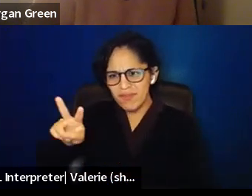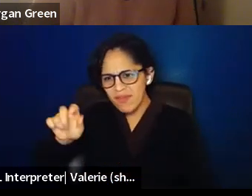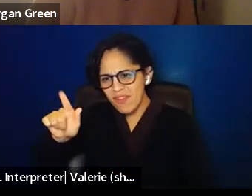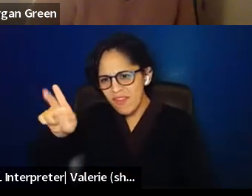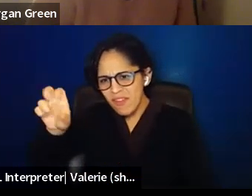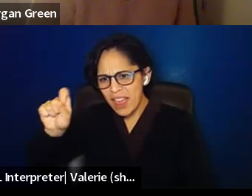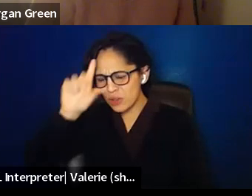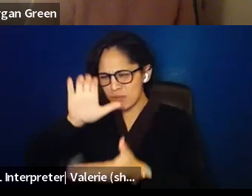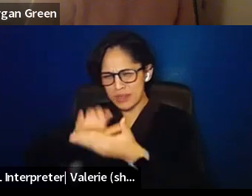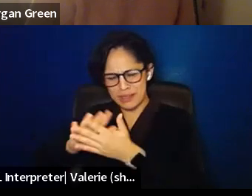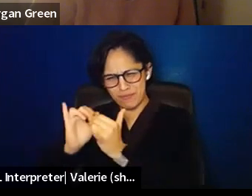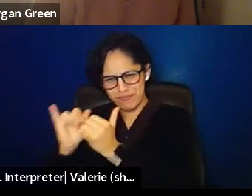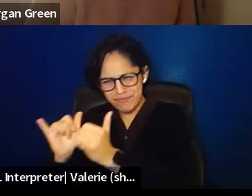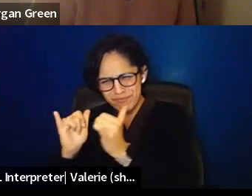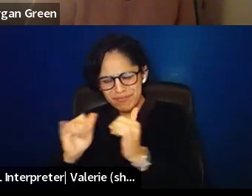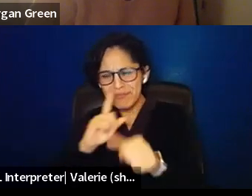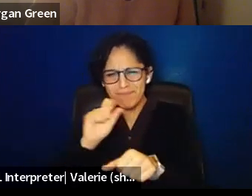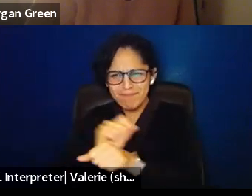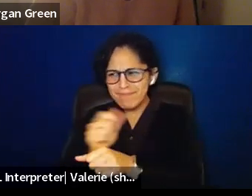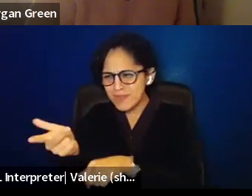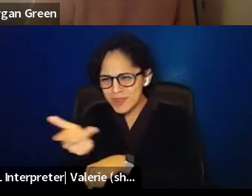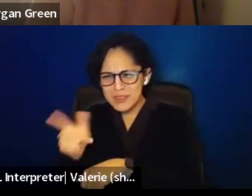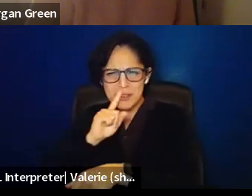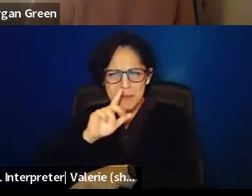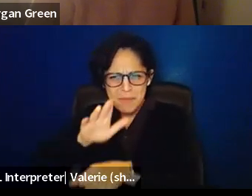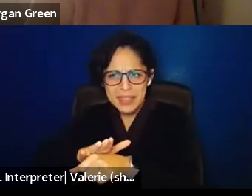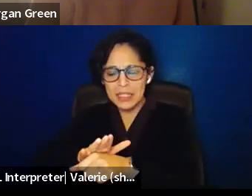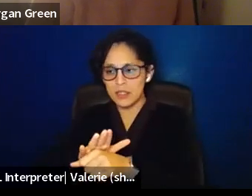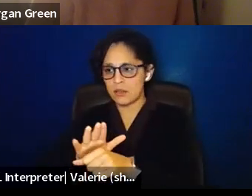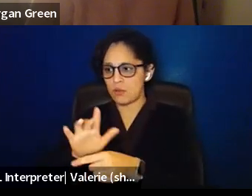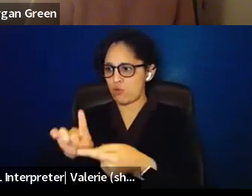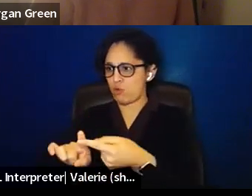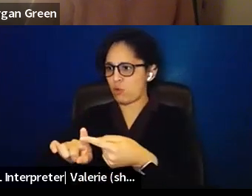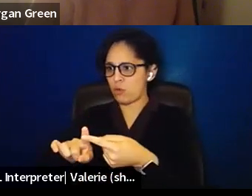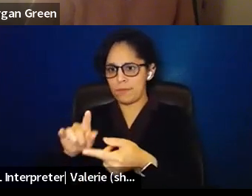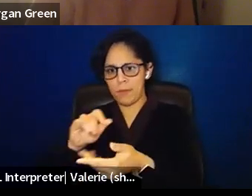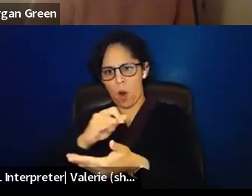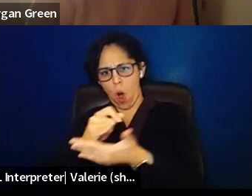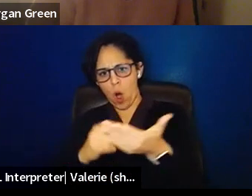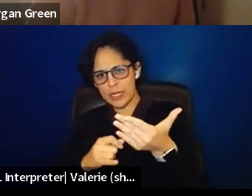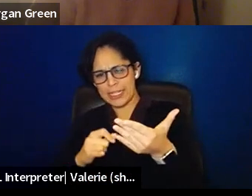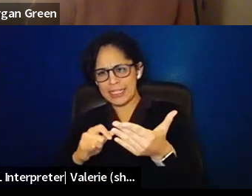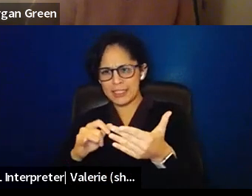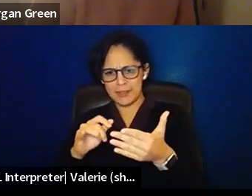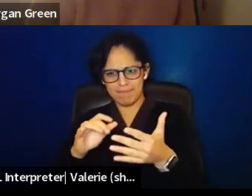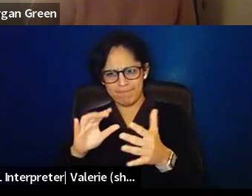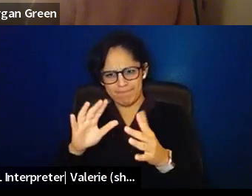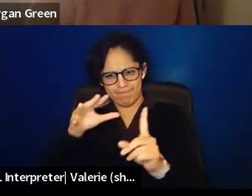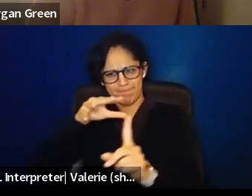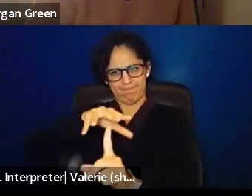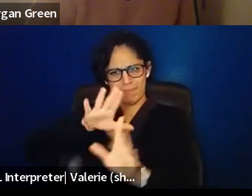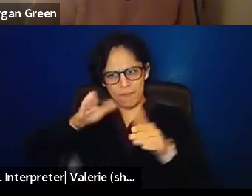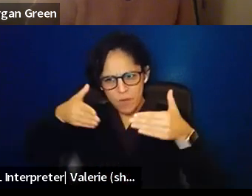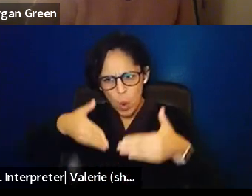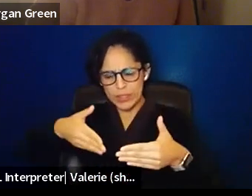a real commitment to creating artist-centric spaces. Which, like, if you think about it, the Regional American